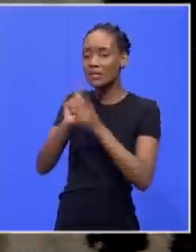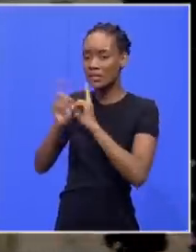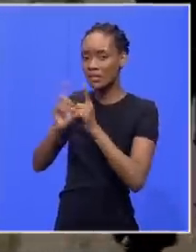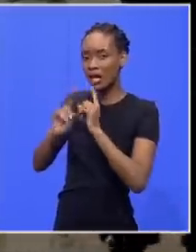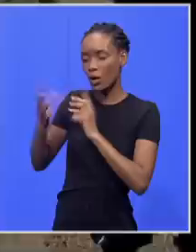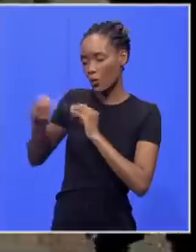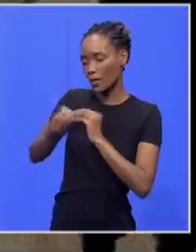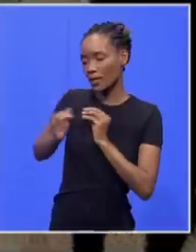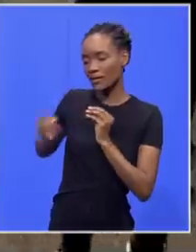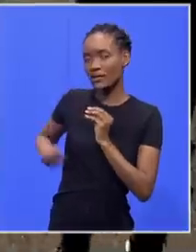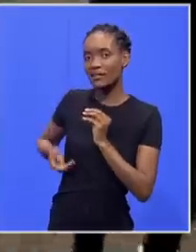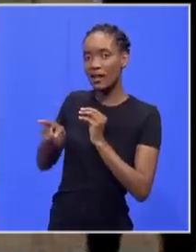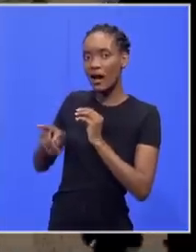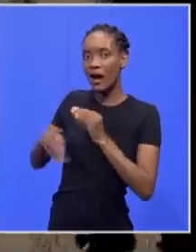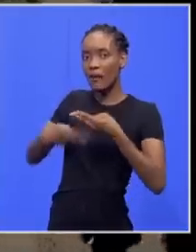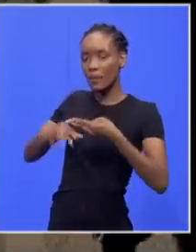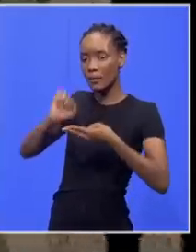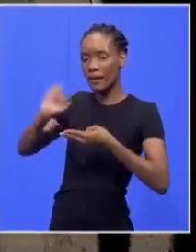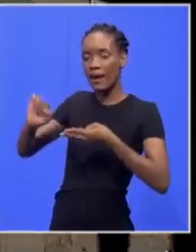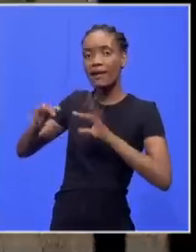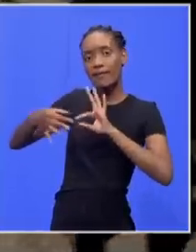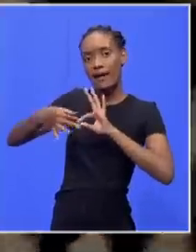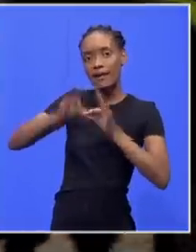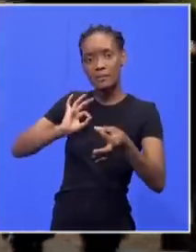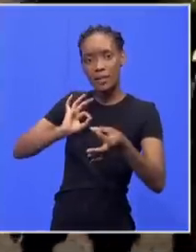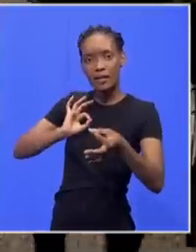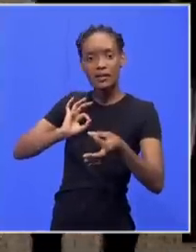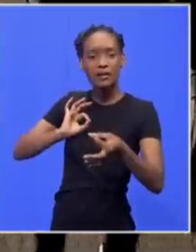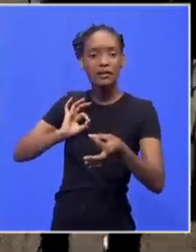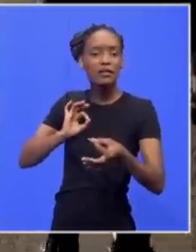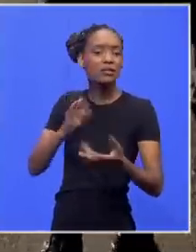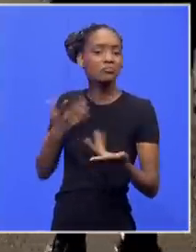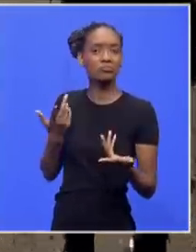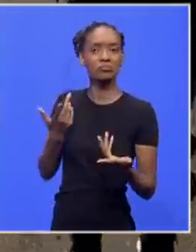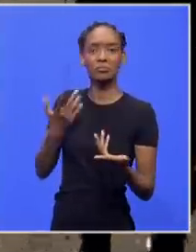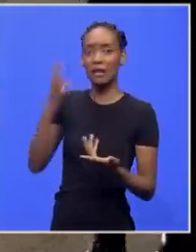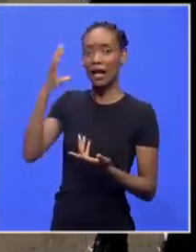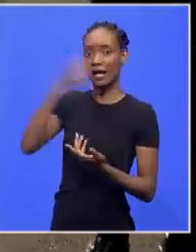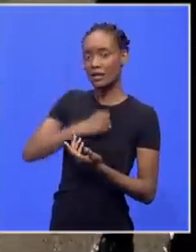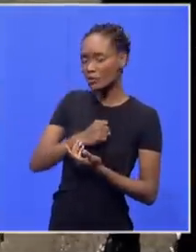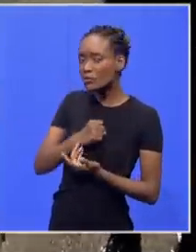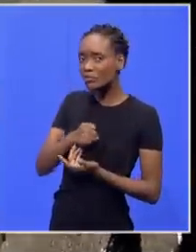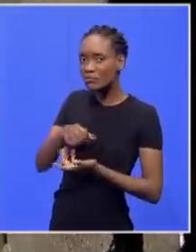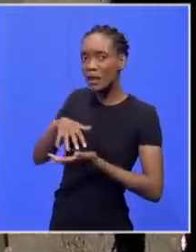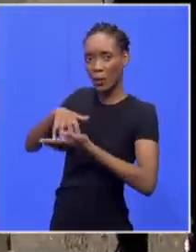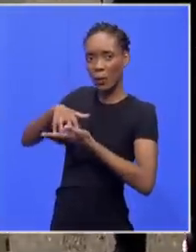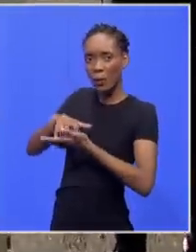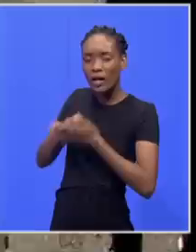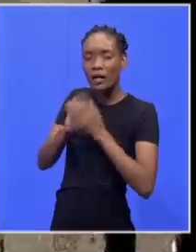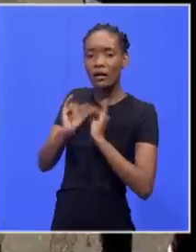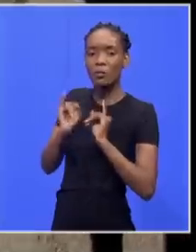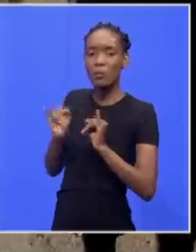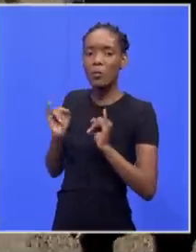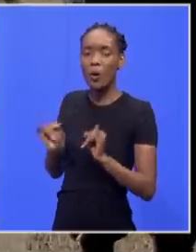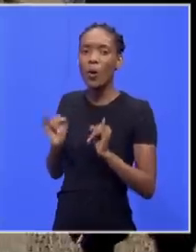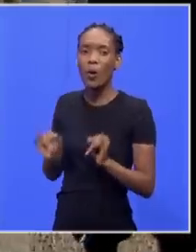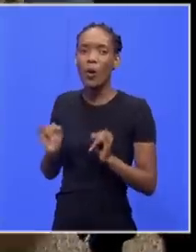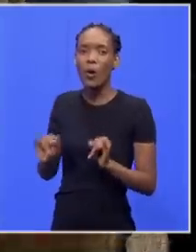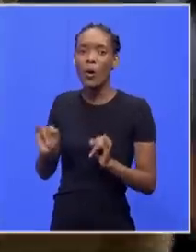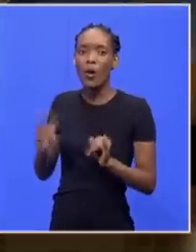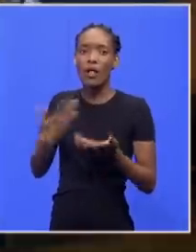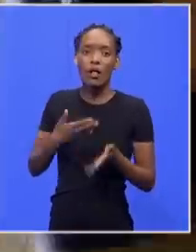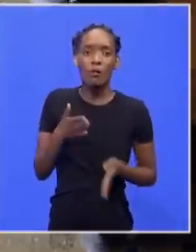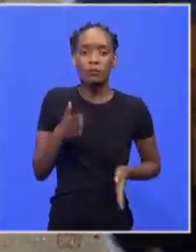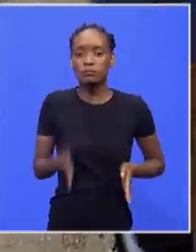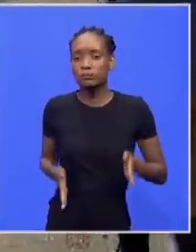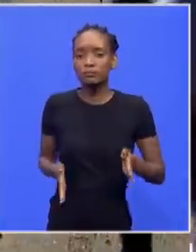her asylum papers have expired. One would assume that makes her more vulnerable, wandering these streets with expired